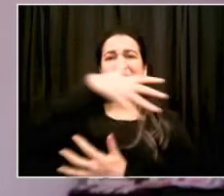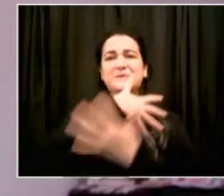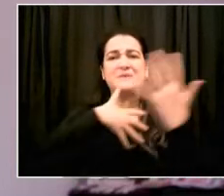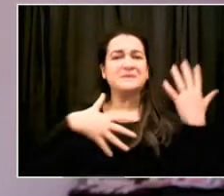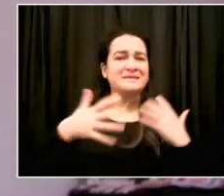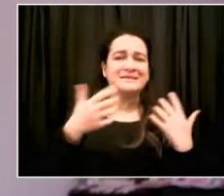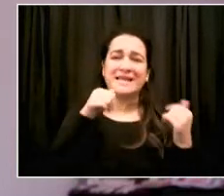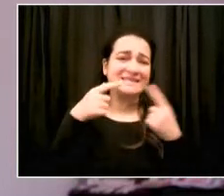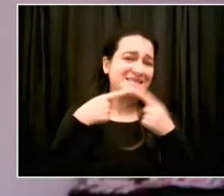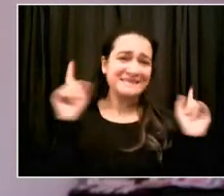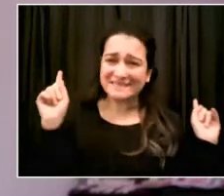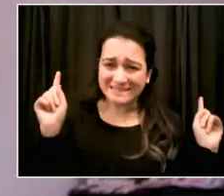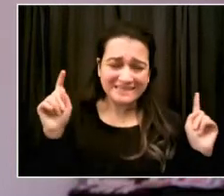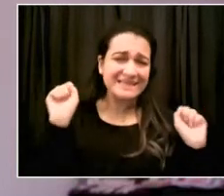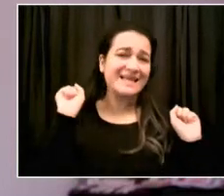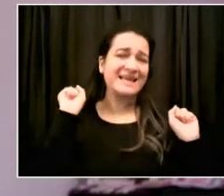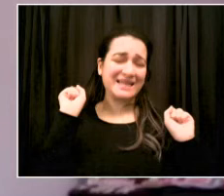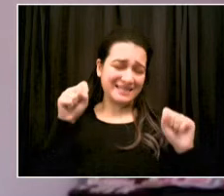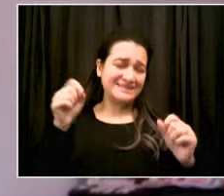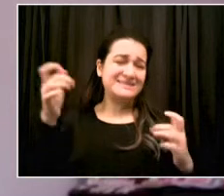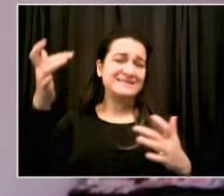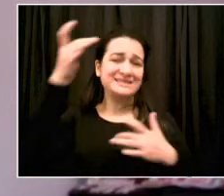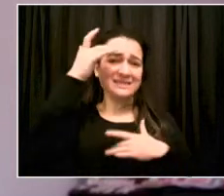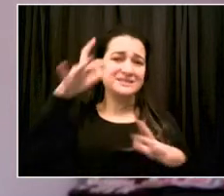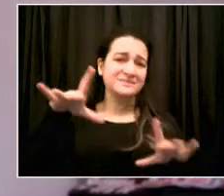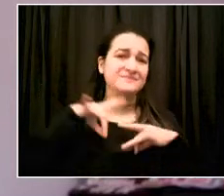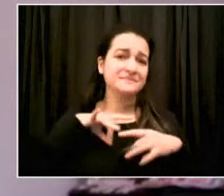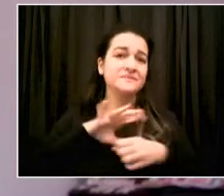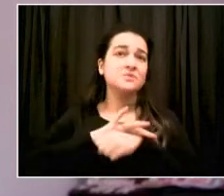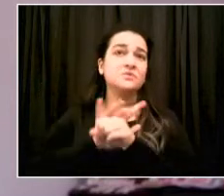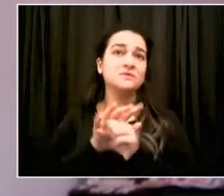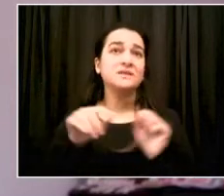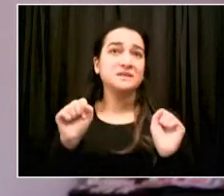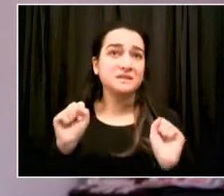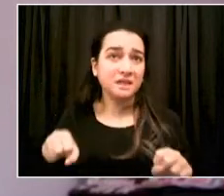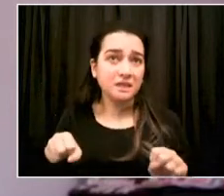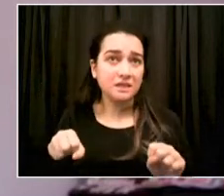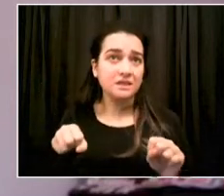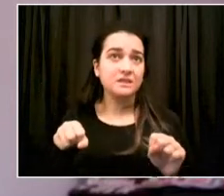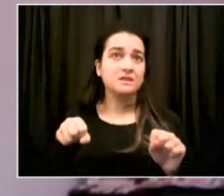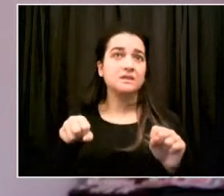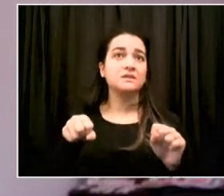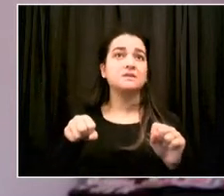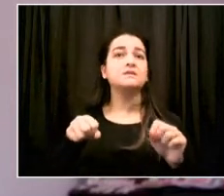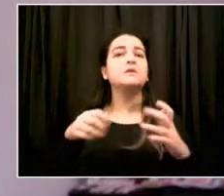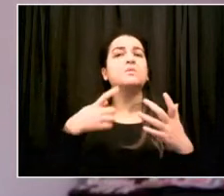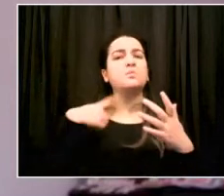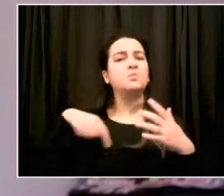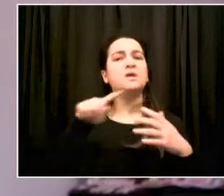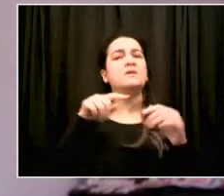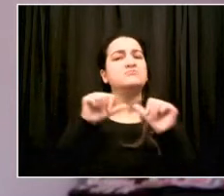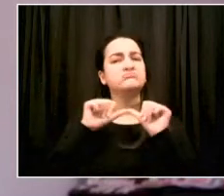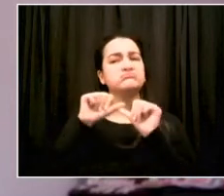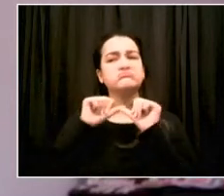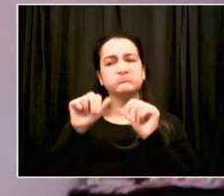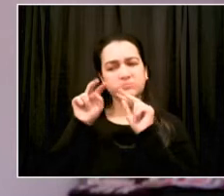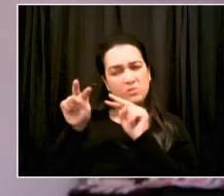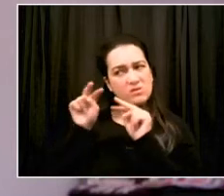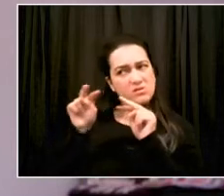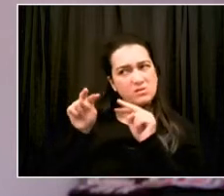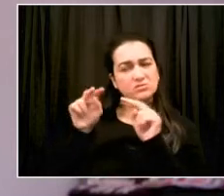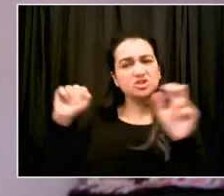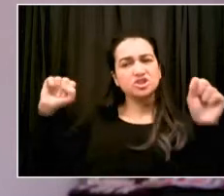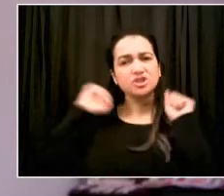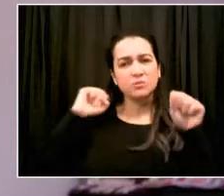will continue to evaluate over time. But because of those risk considerations, it is an area where we intend